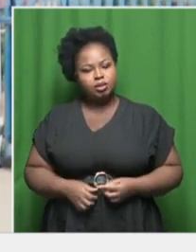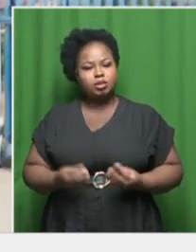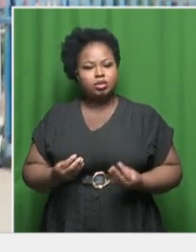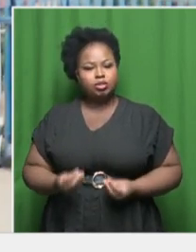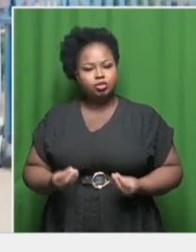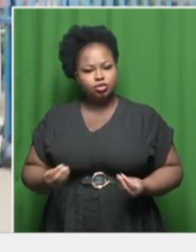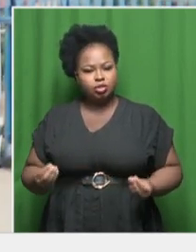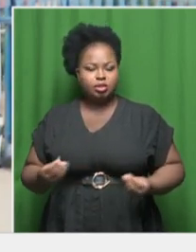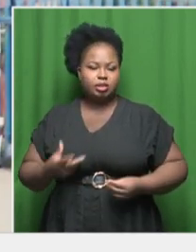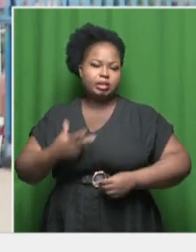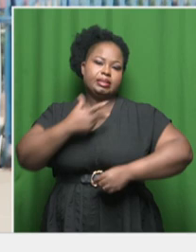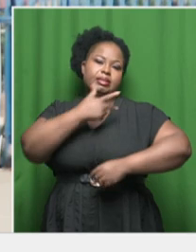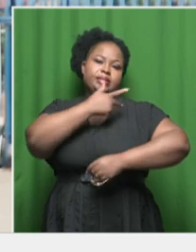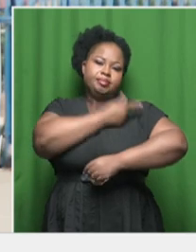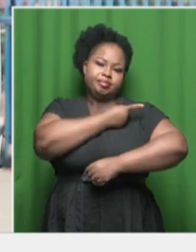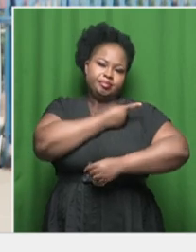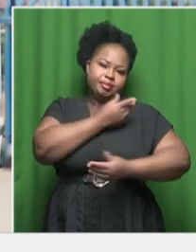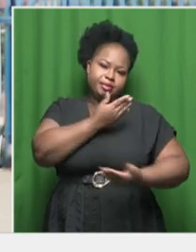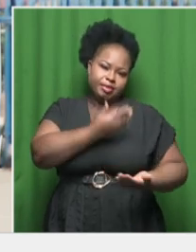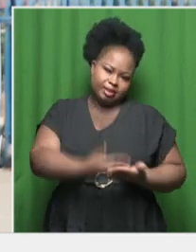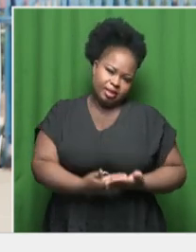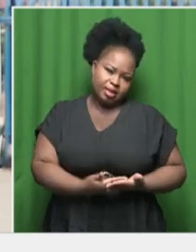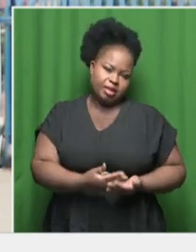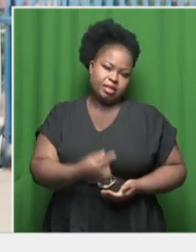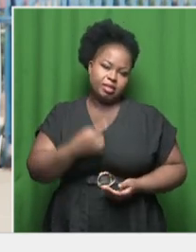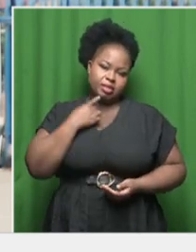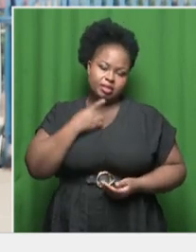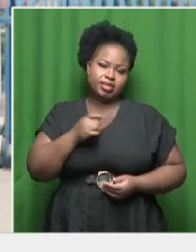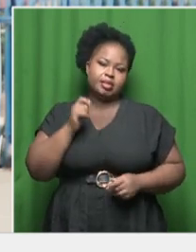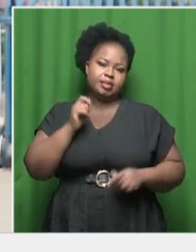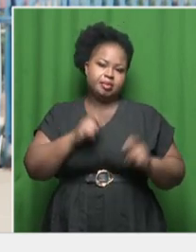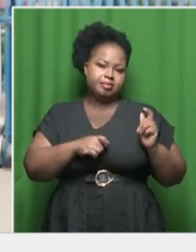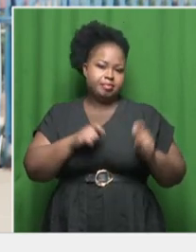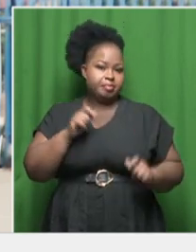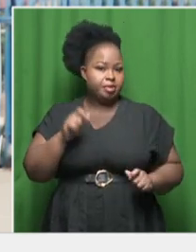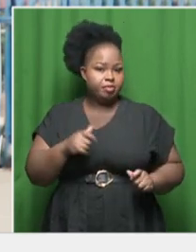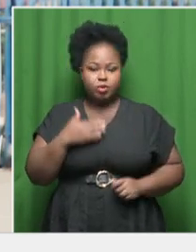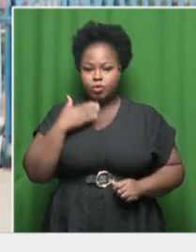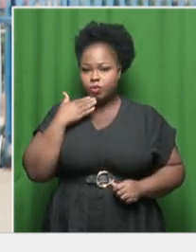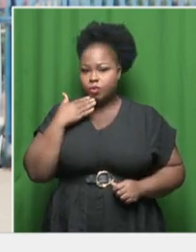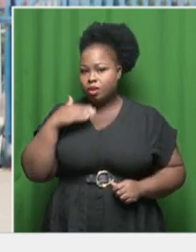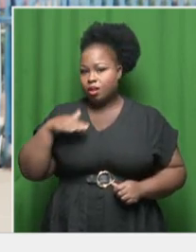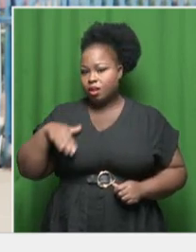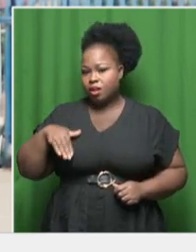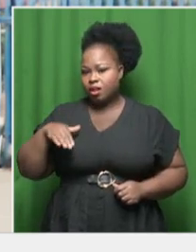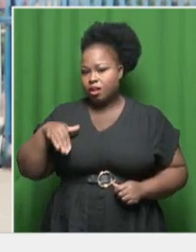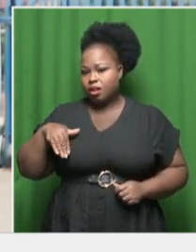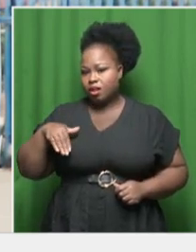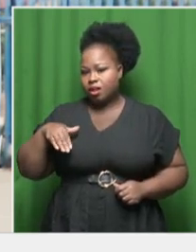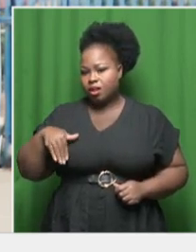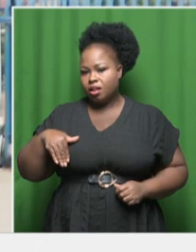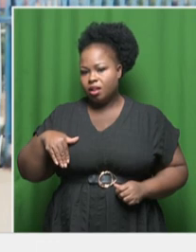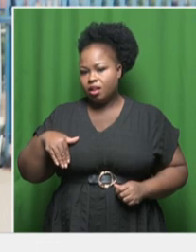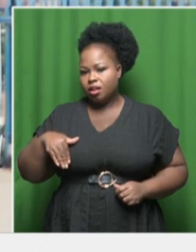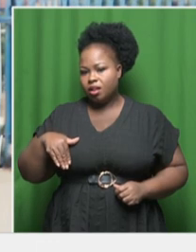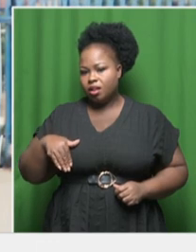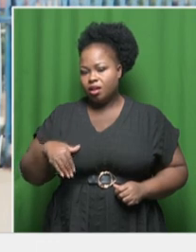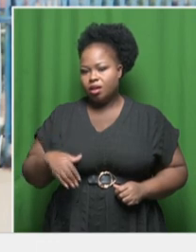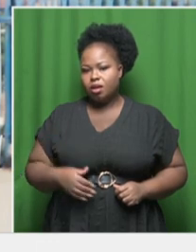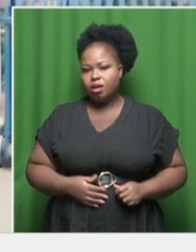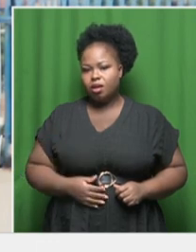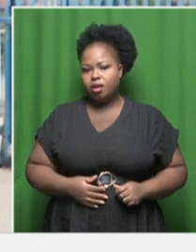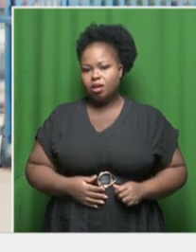shot against measles. They're also asking that people who haven't given their children the measles outbreak, the measles